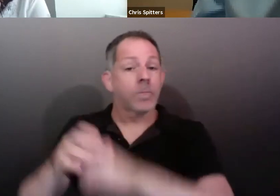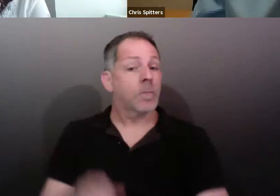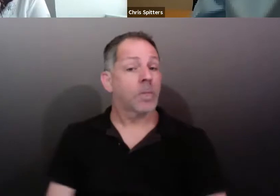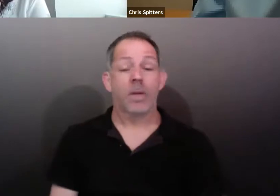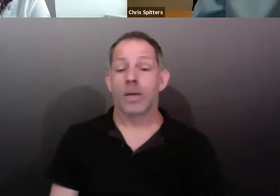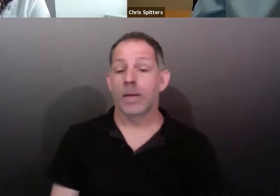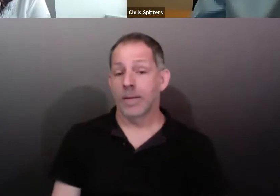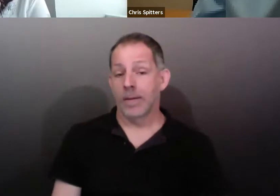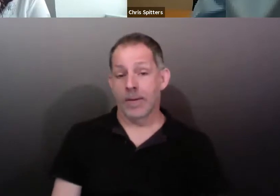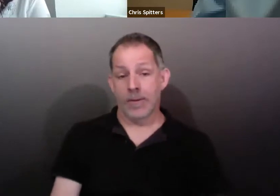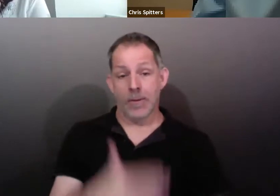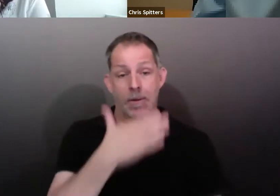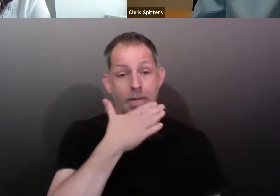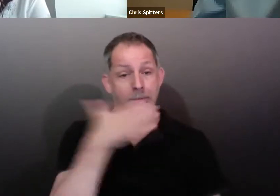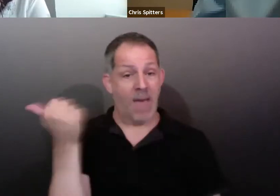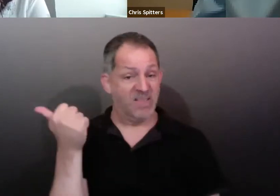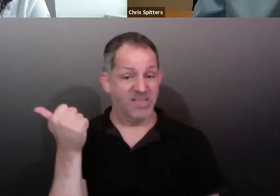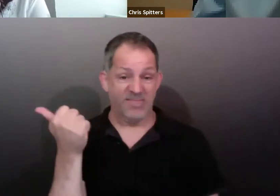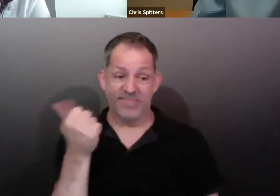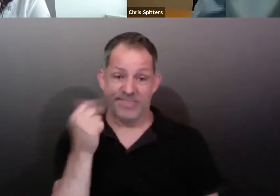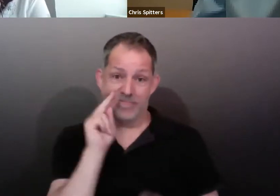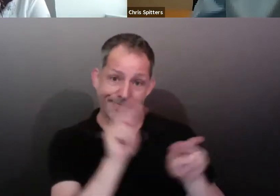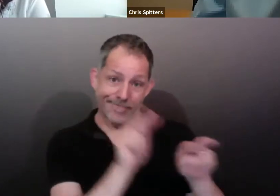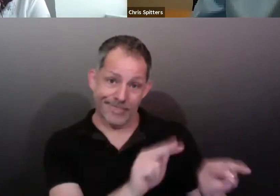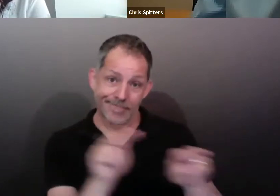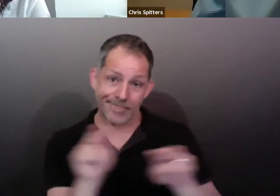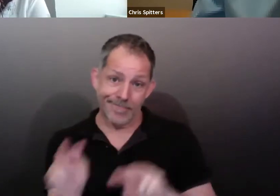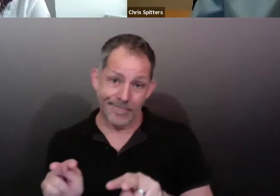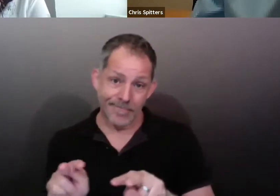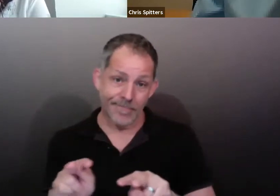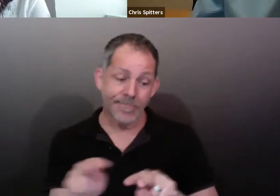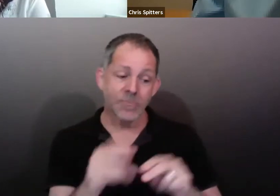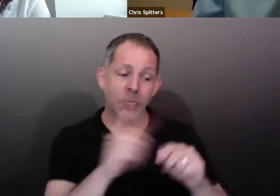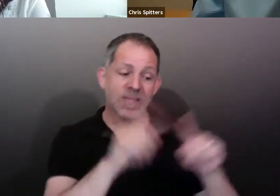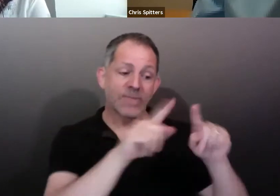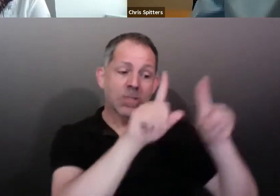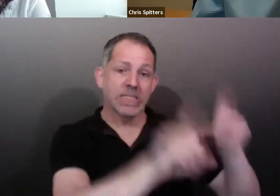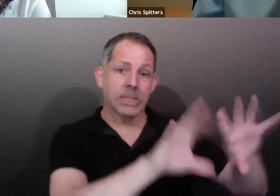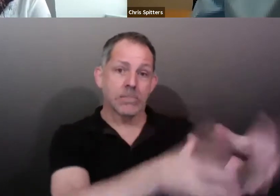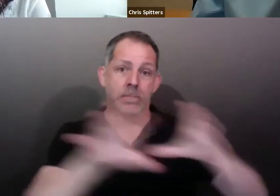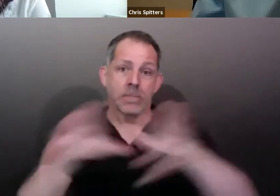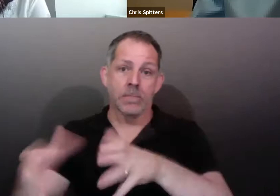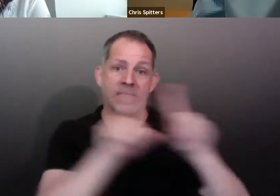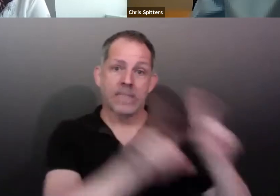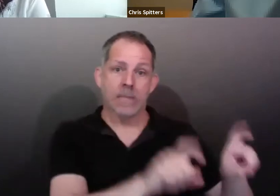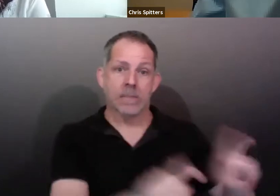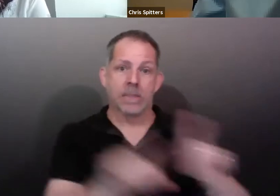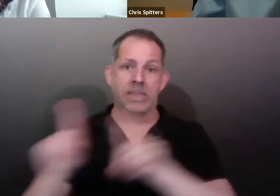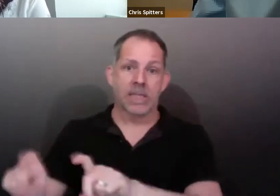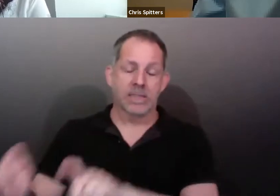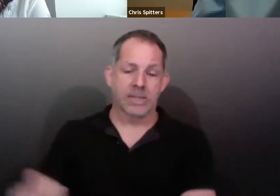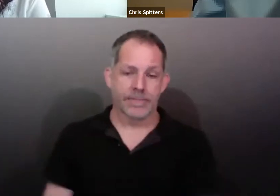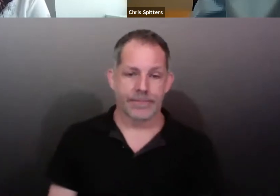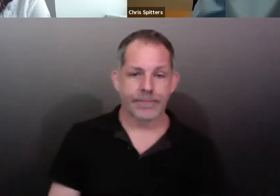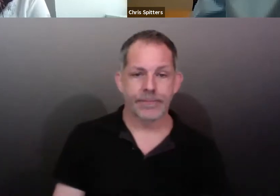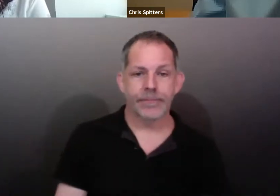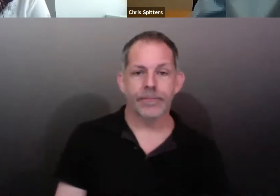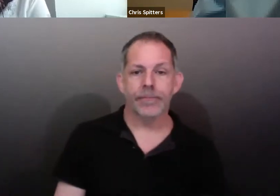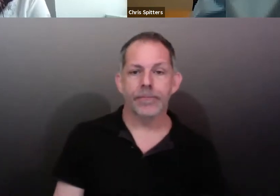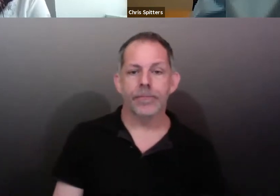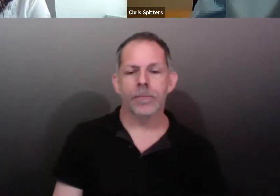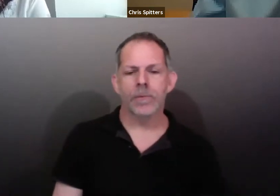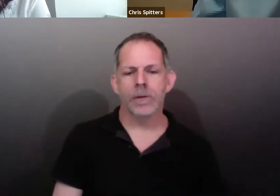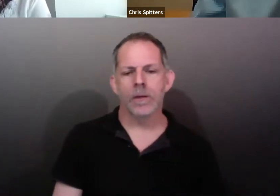cited in the report closed for any period? No. Were the affected individual staff or